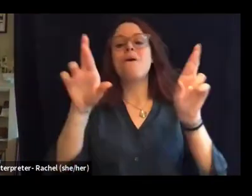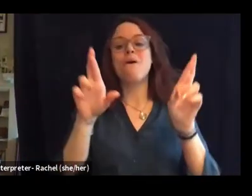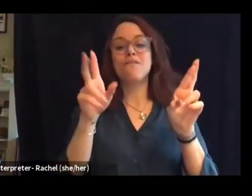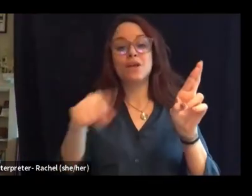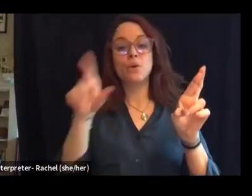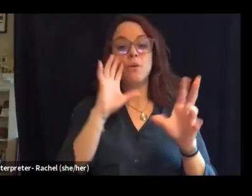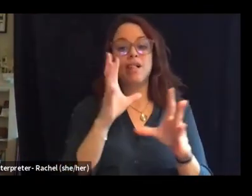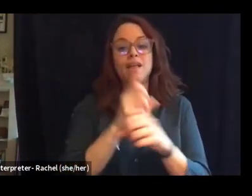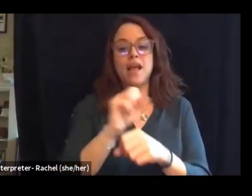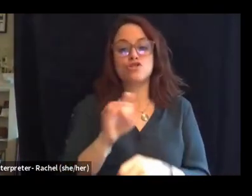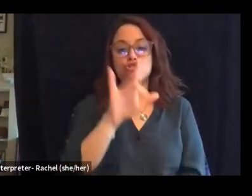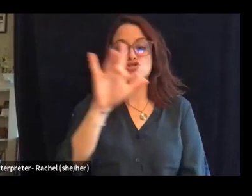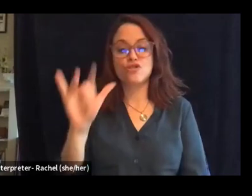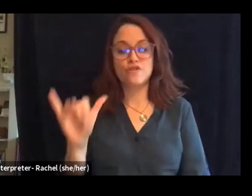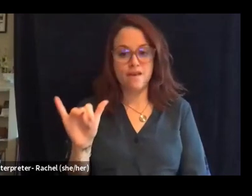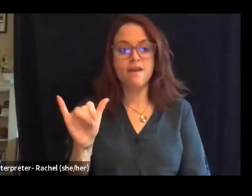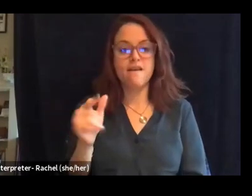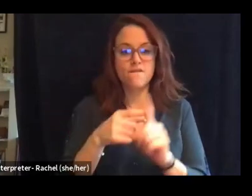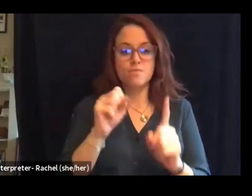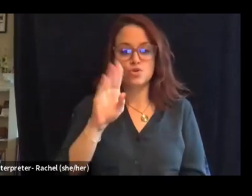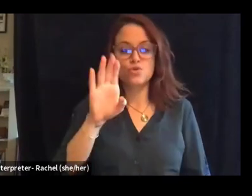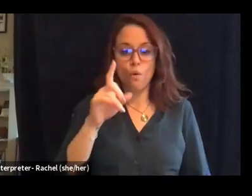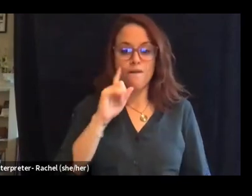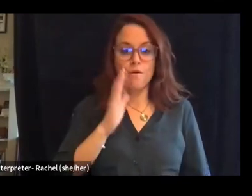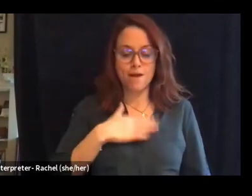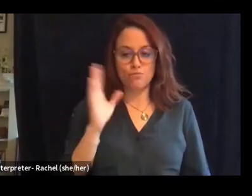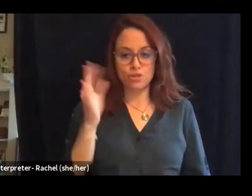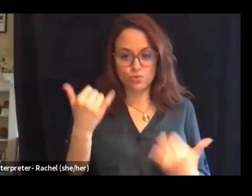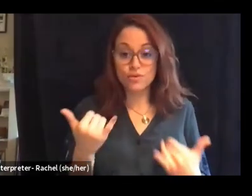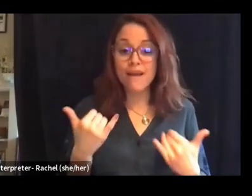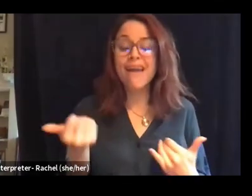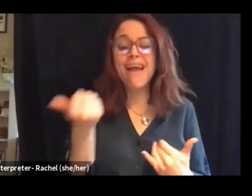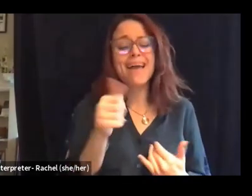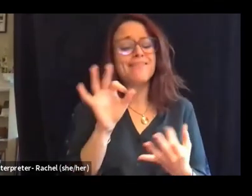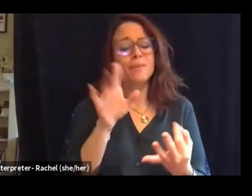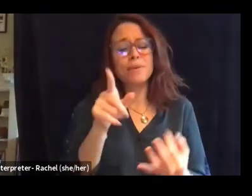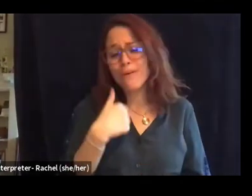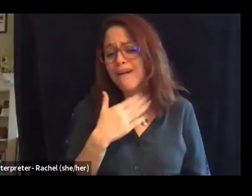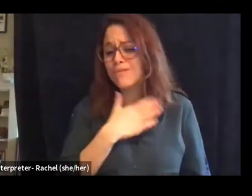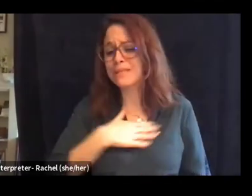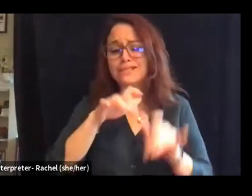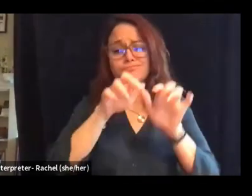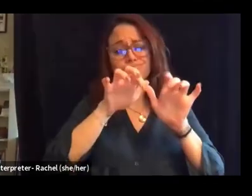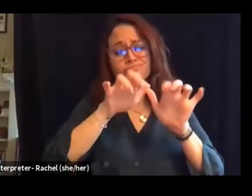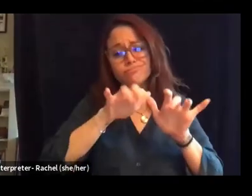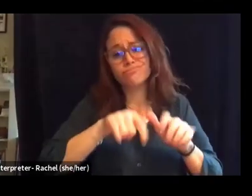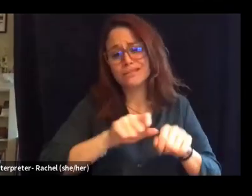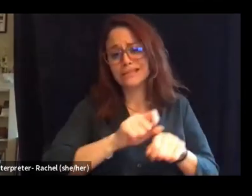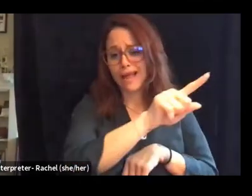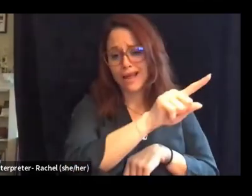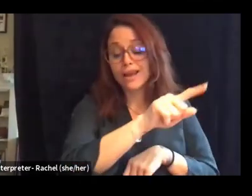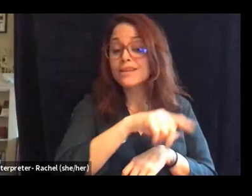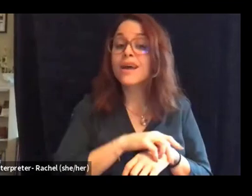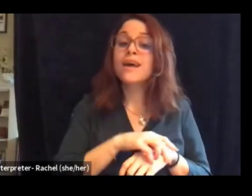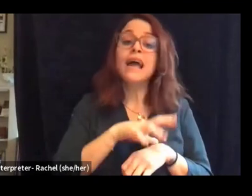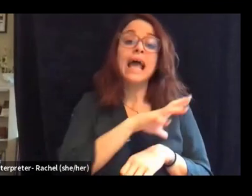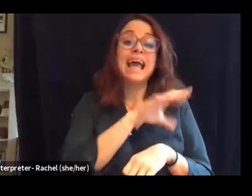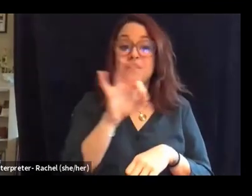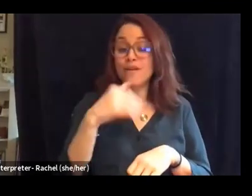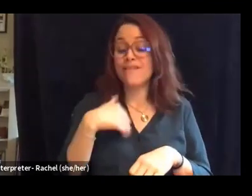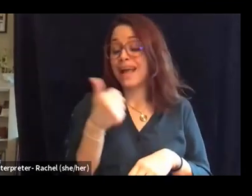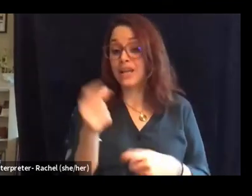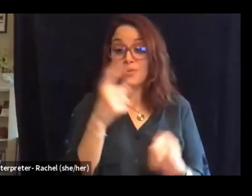a survey for today's presentation. We value any feedback. And if you have any questions, now's a good time.